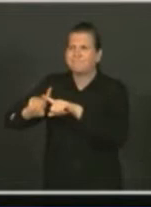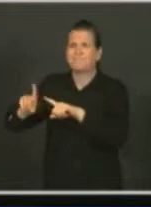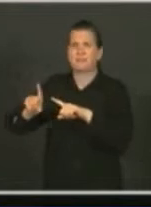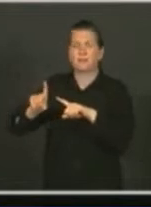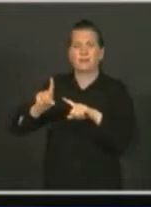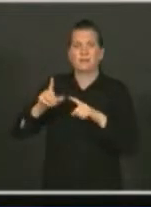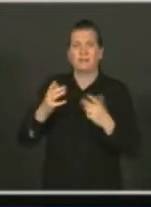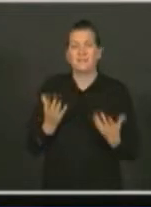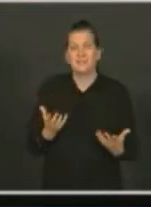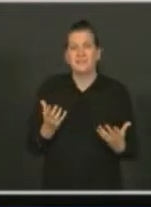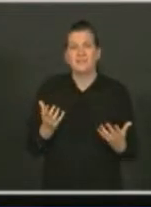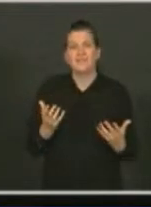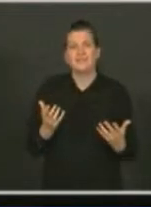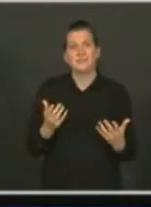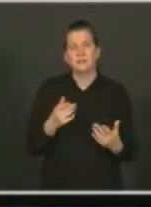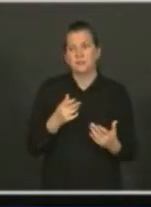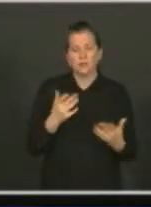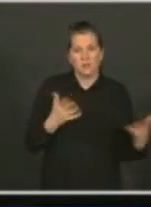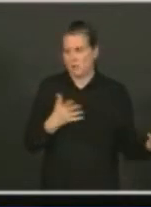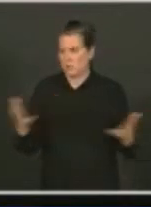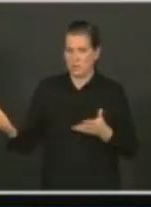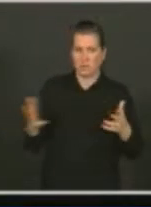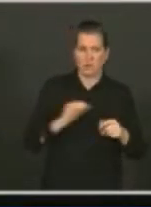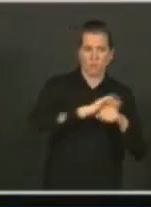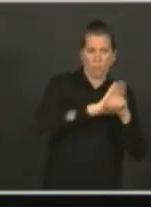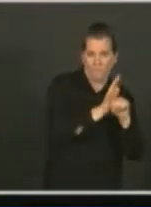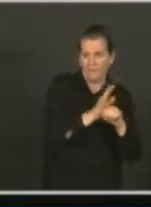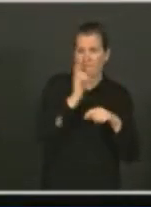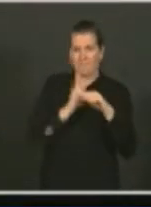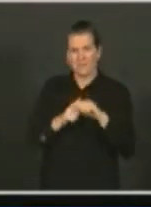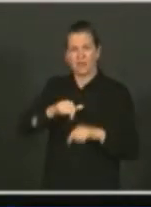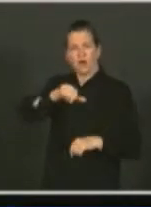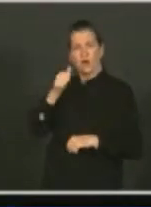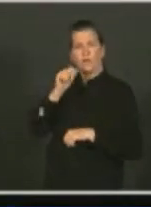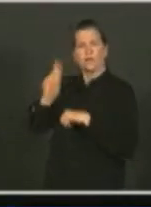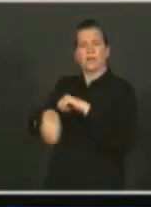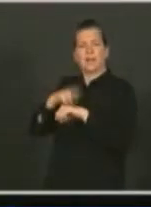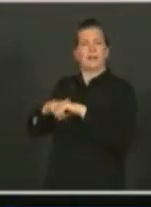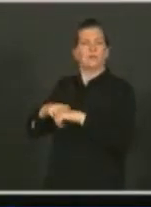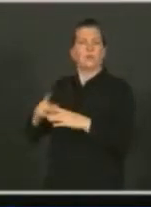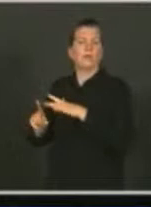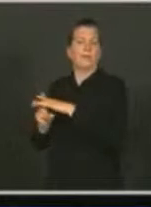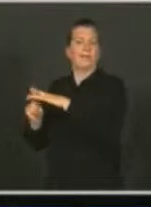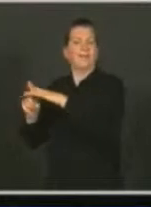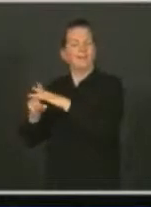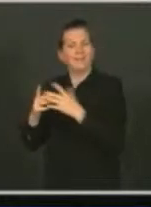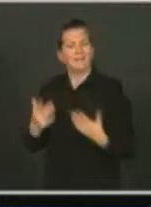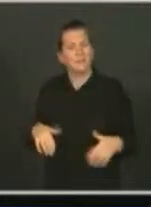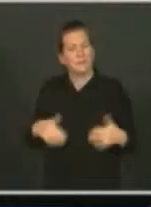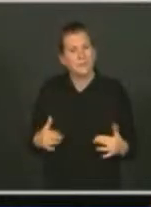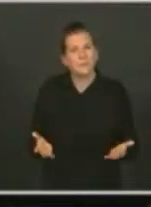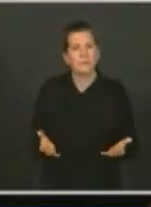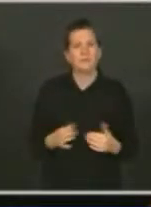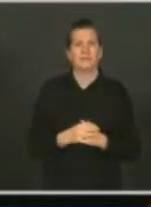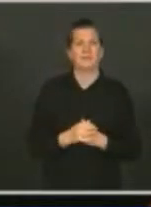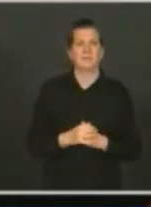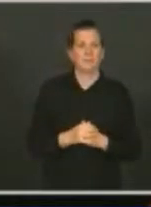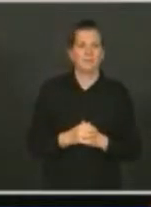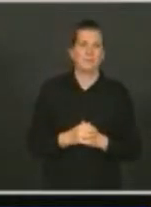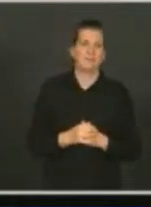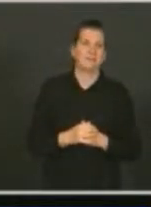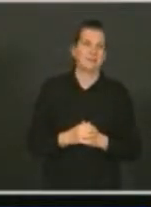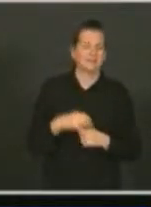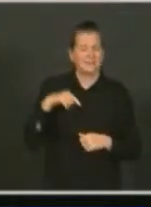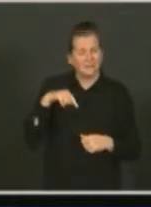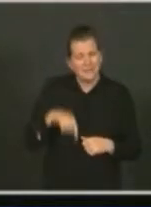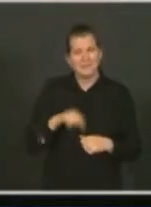And of course, that was not there's now a pent-up demand for people who'd stayed out of the hospital. So now